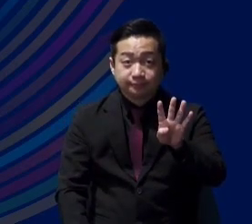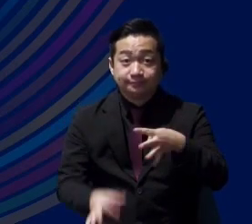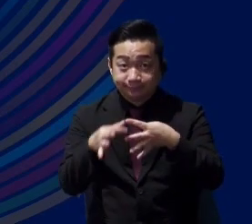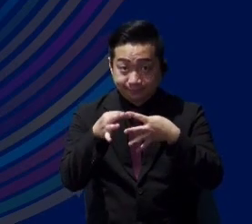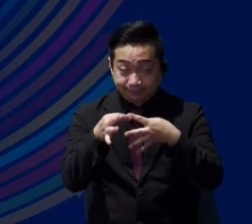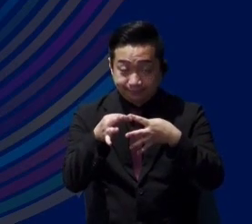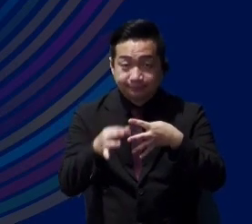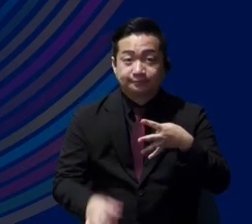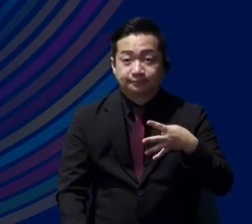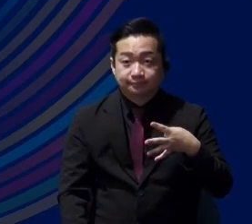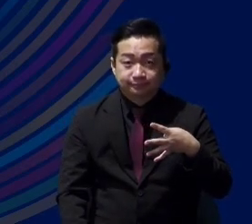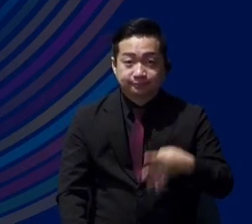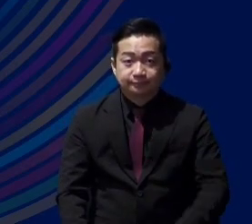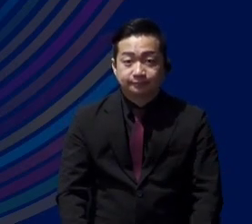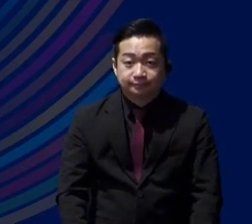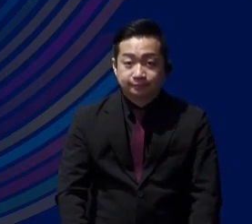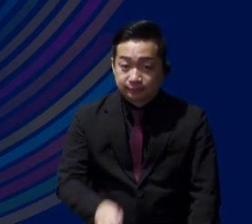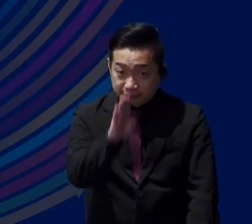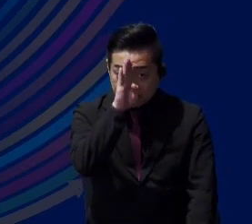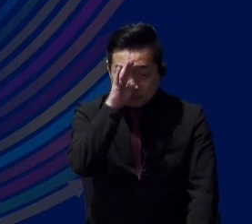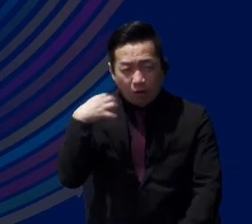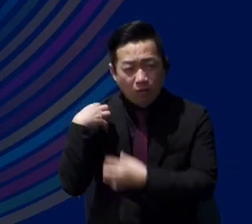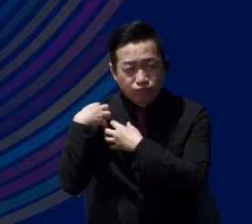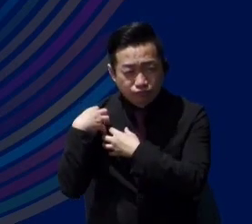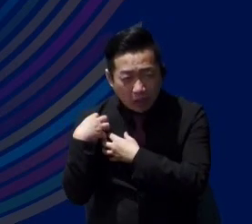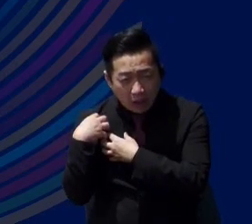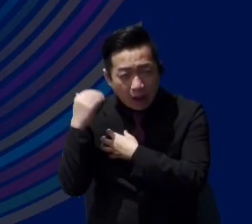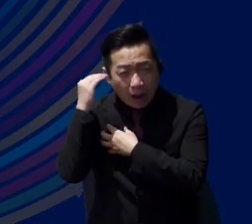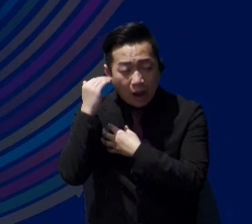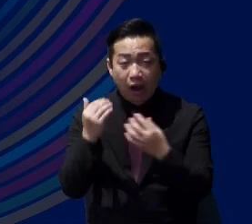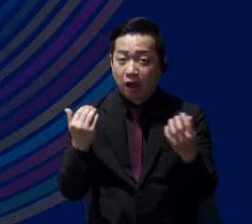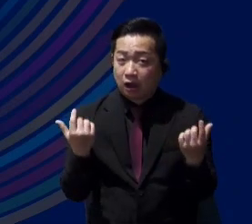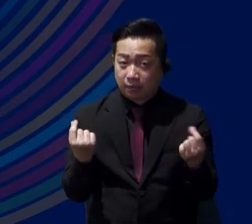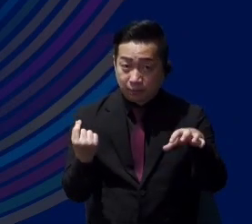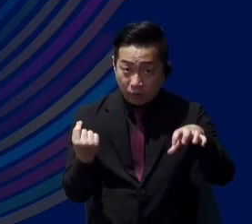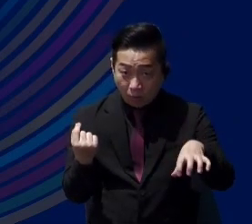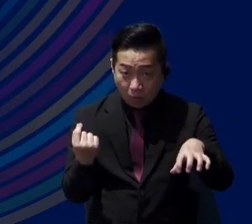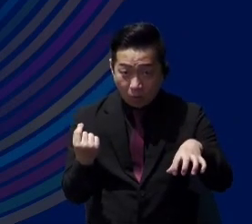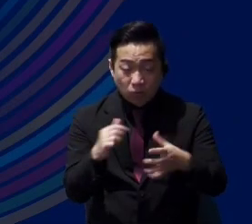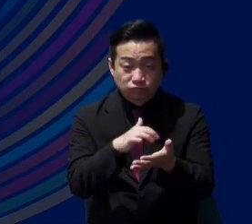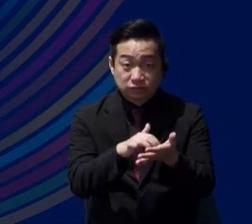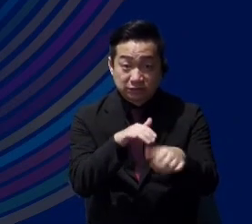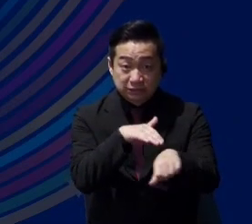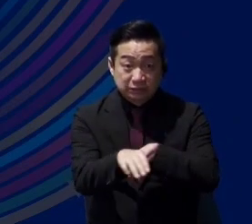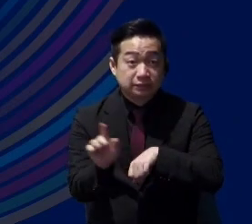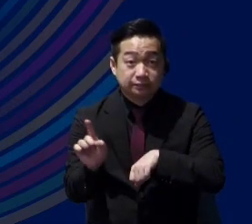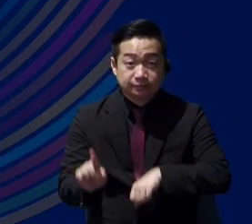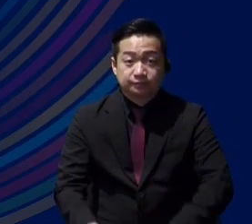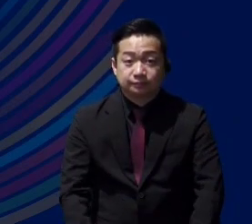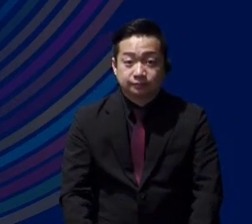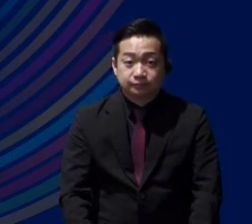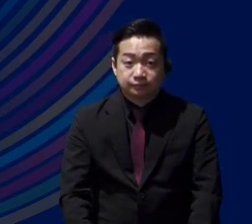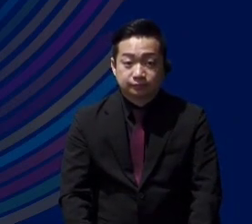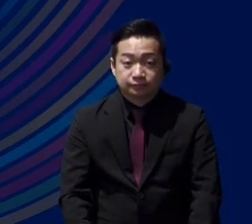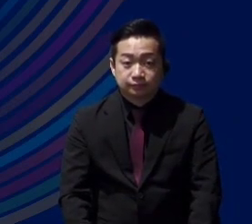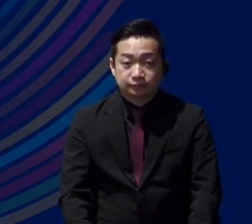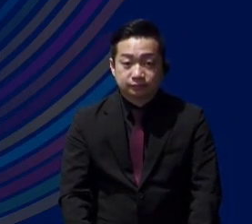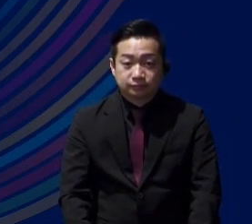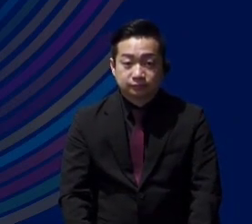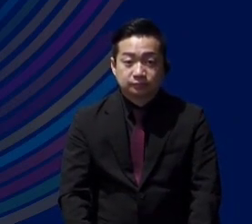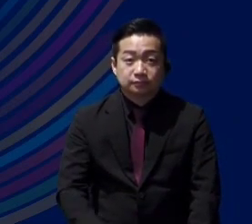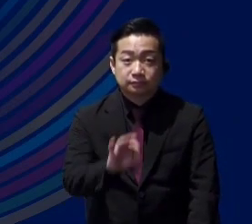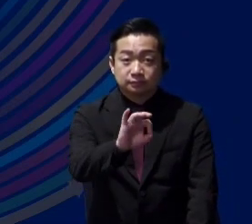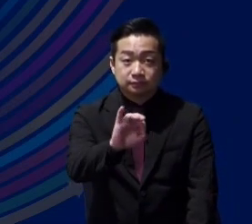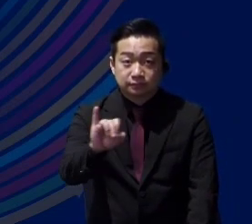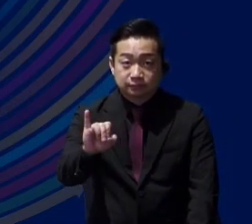for Republic of Korea. First, we calculate what is the population in Korea by age,